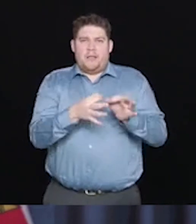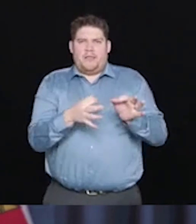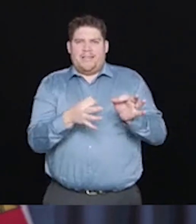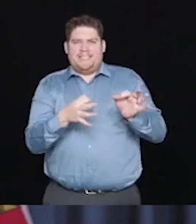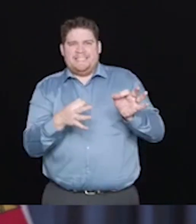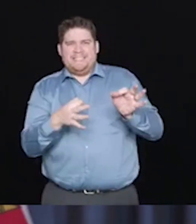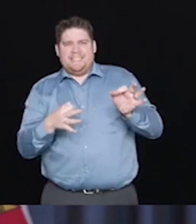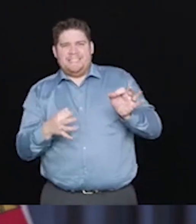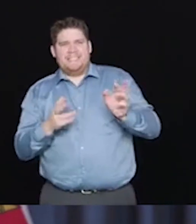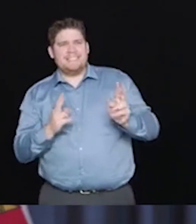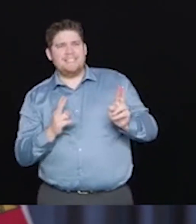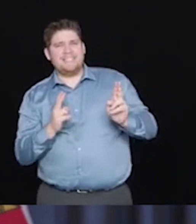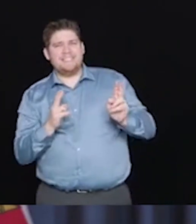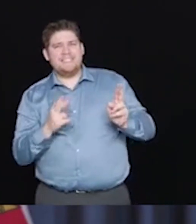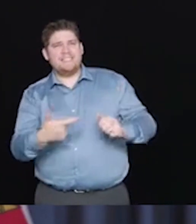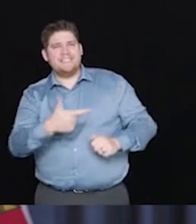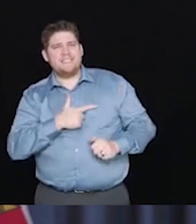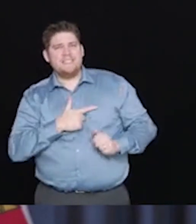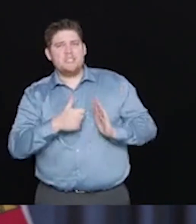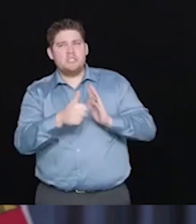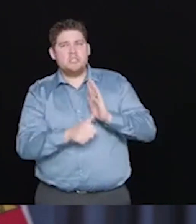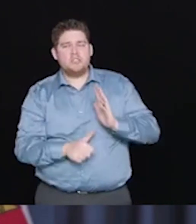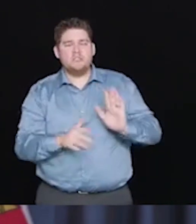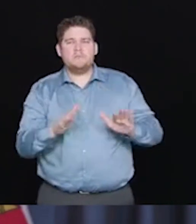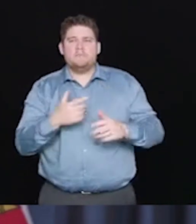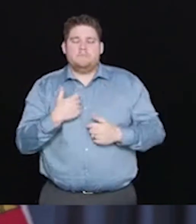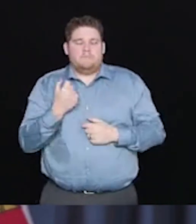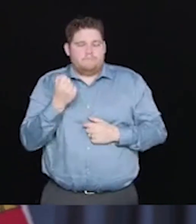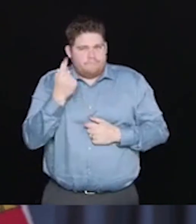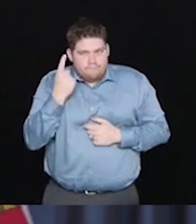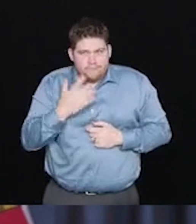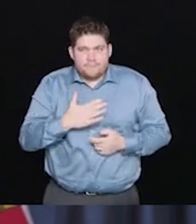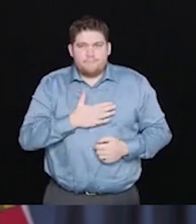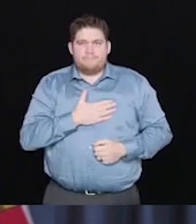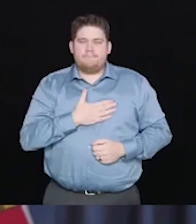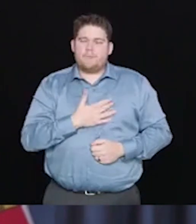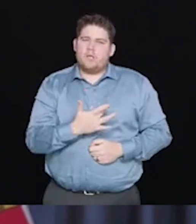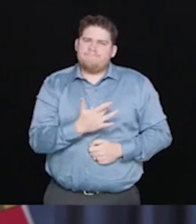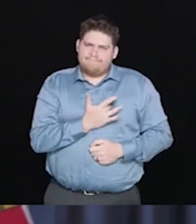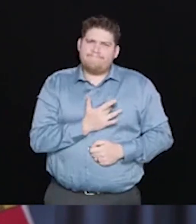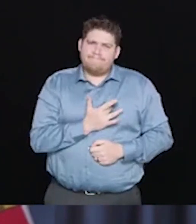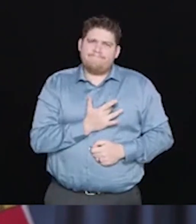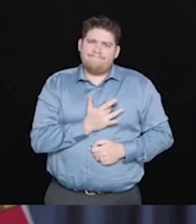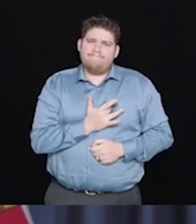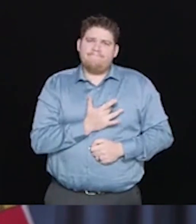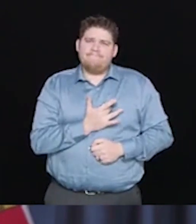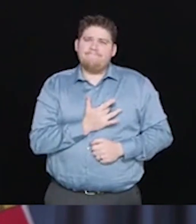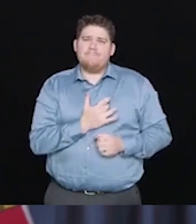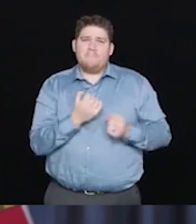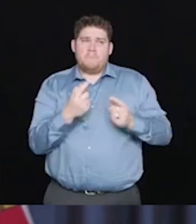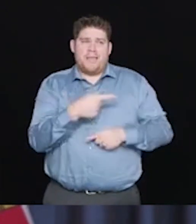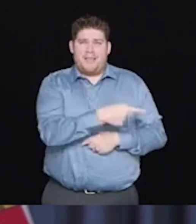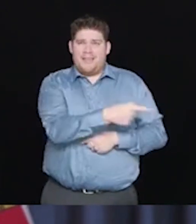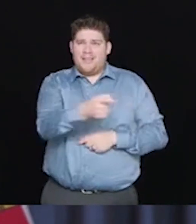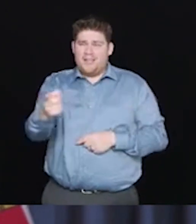say many of them have been extraordinarily courageous, but also, obviously,